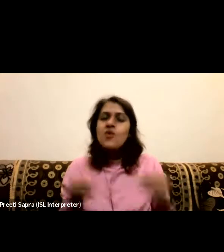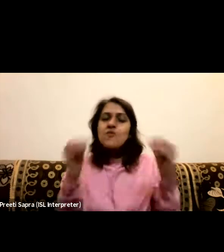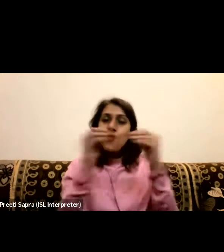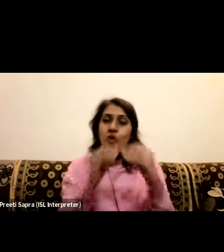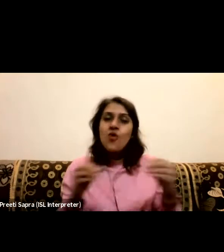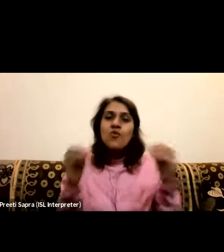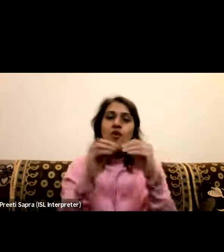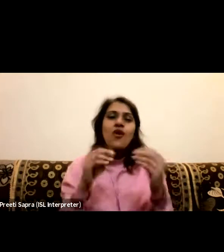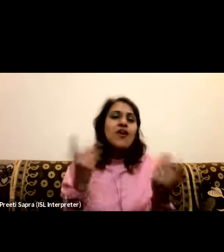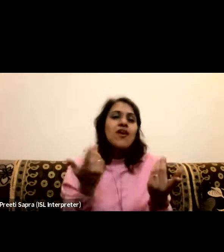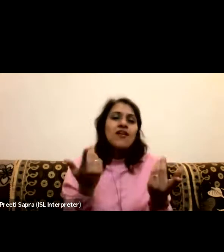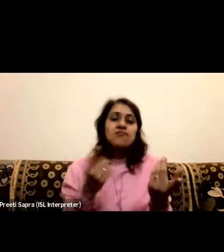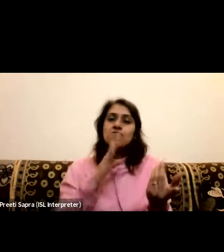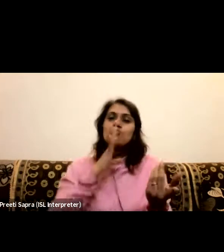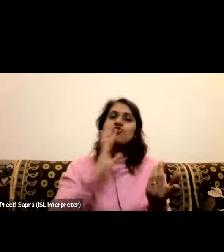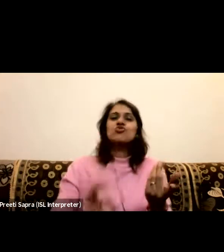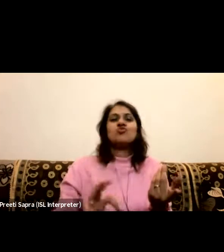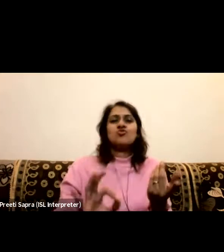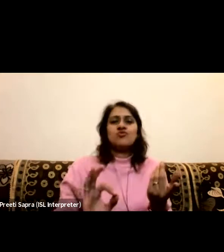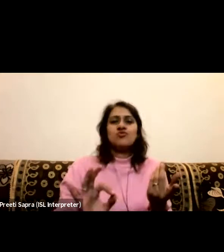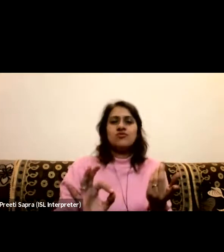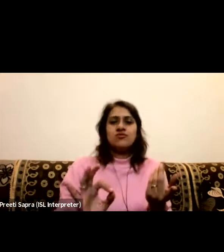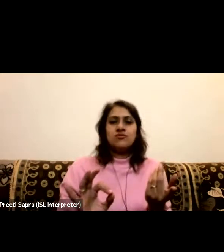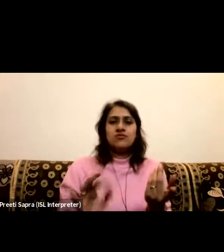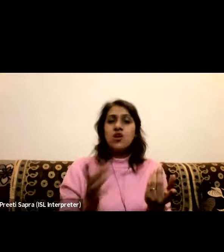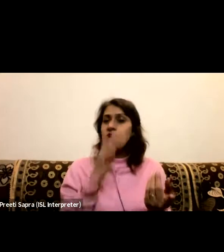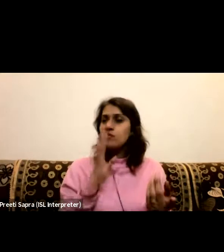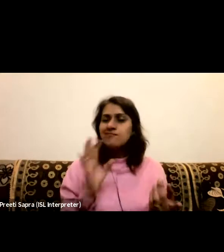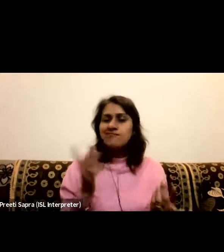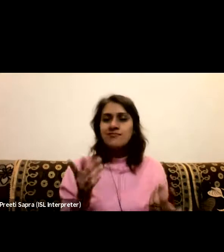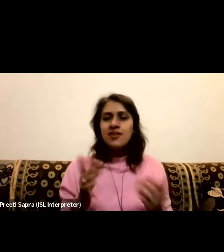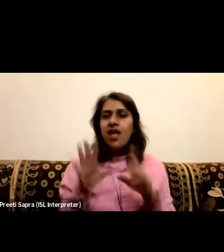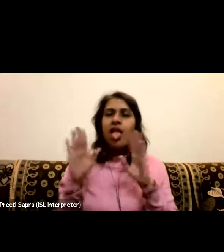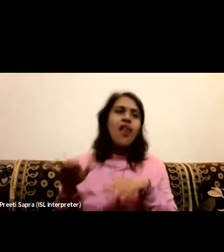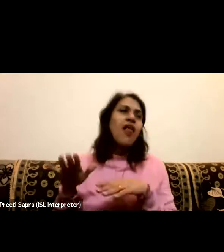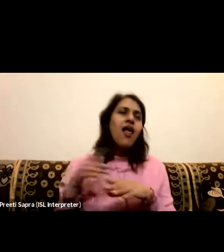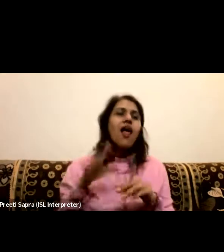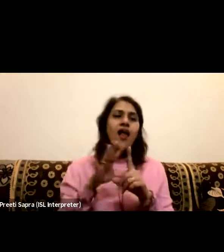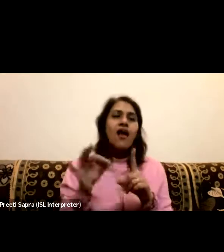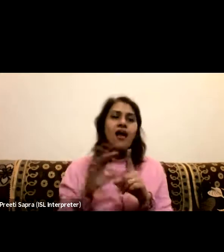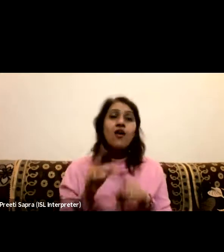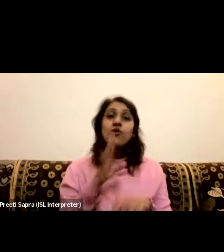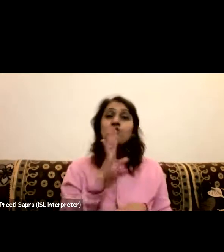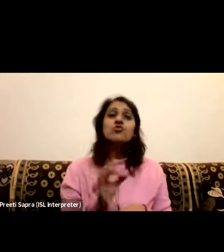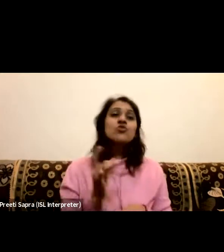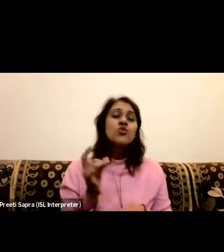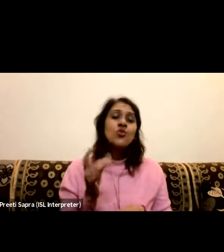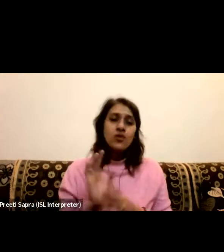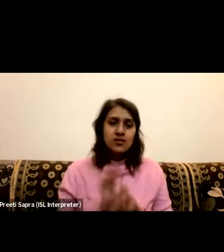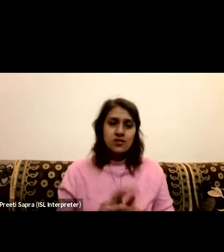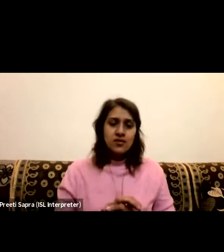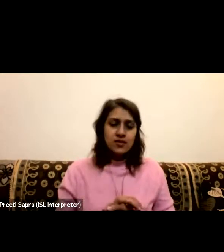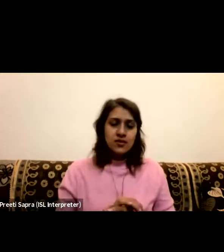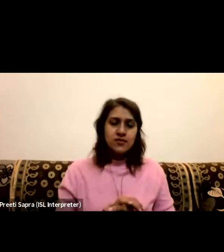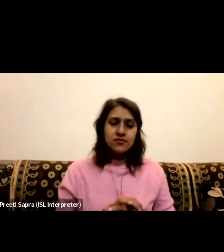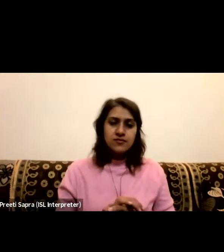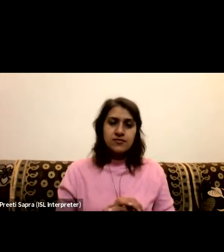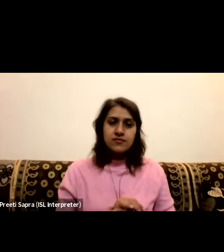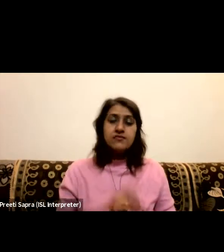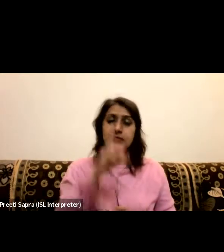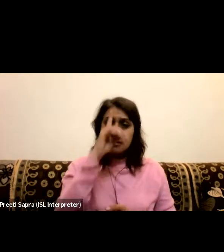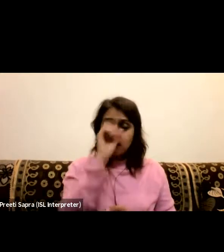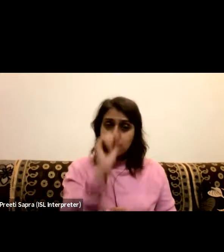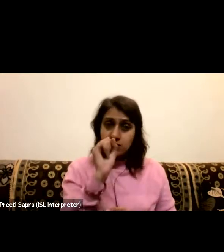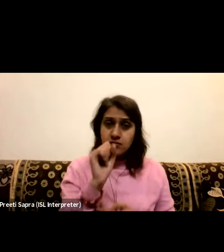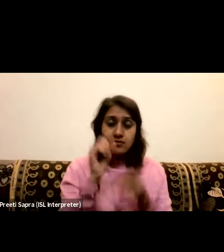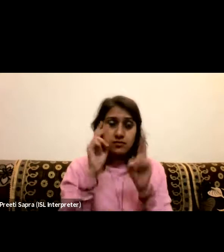reality. One of the big issues that we've had in our country is the discourse around disability, which has remained